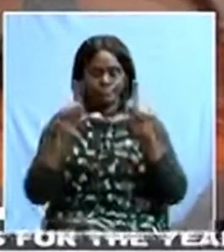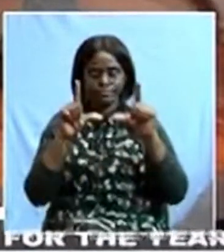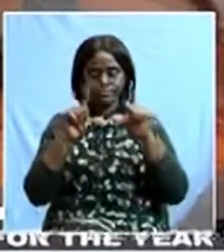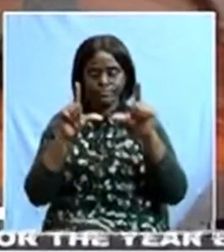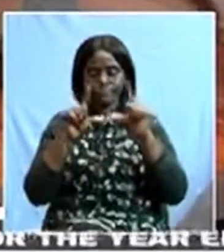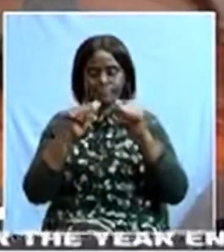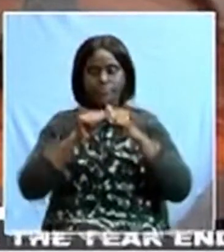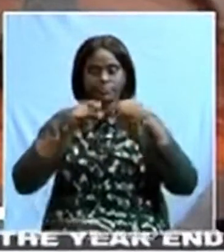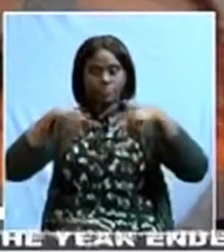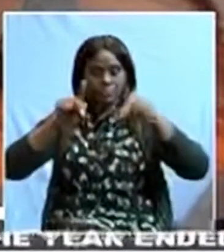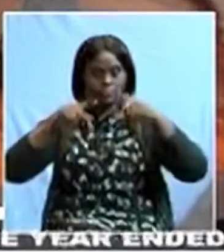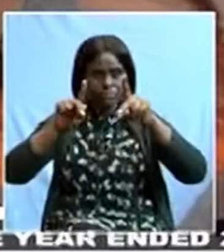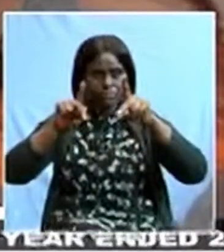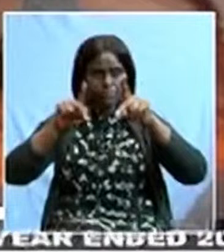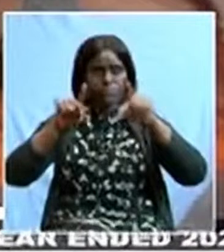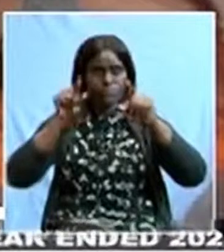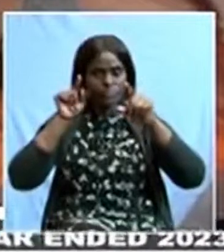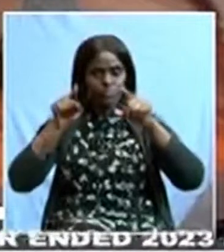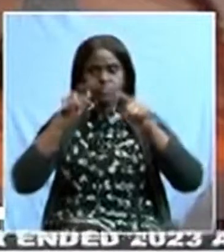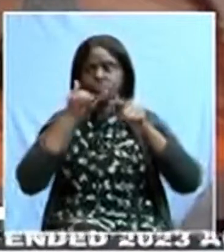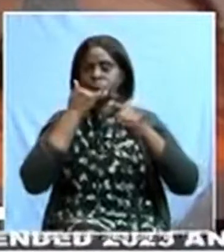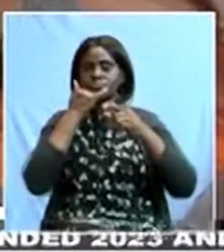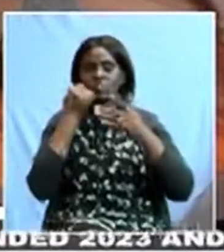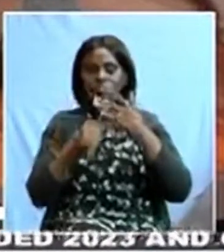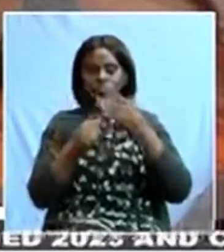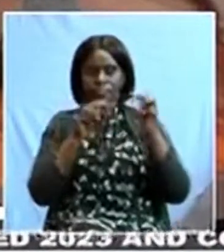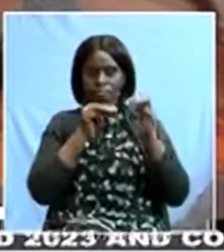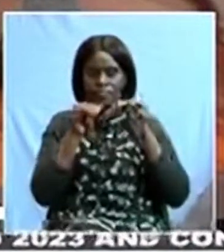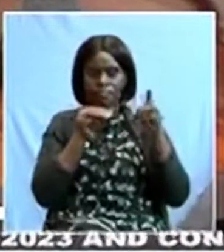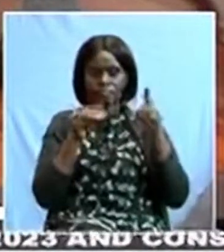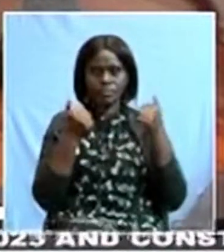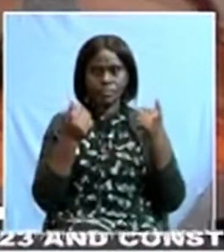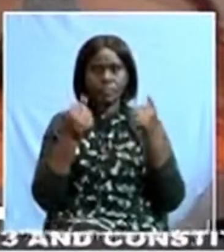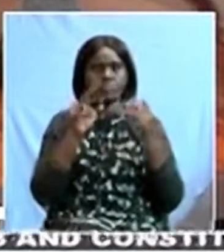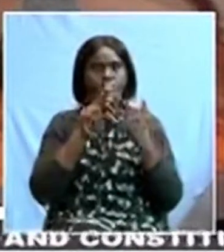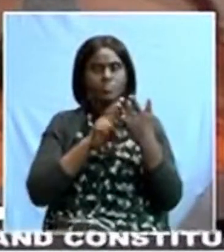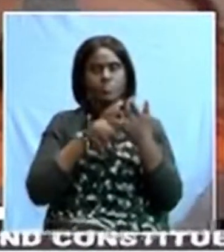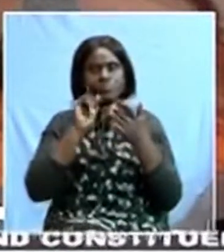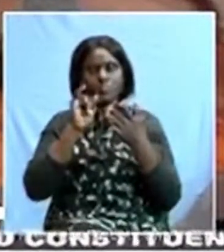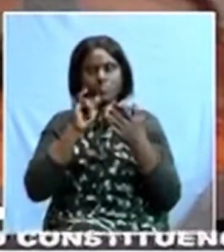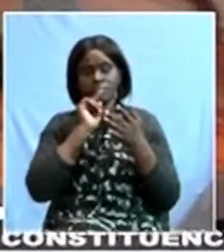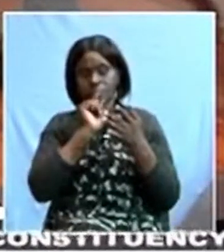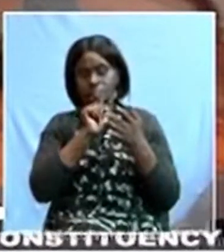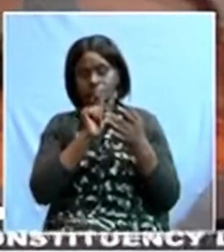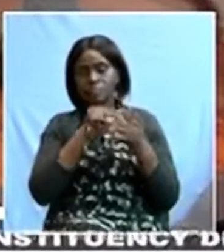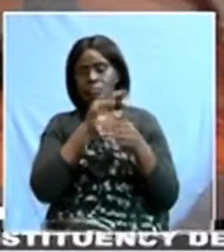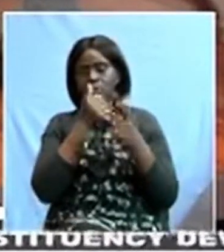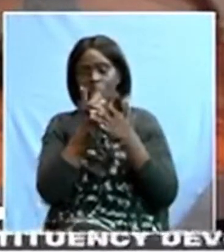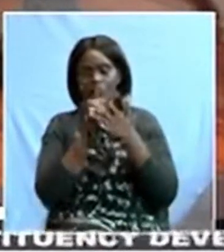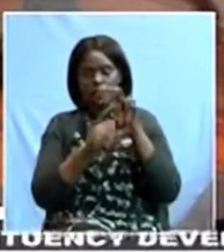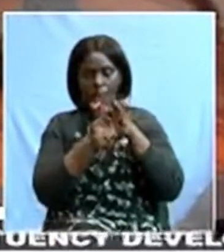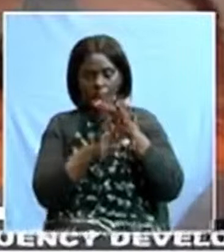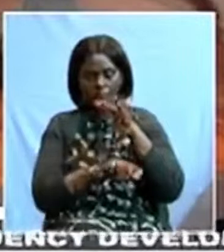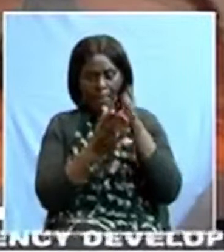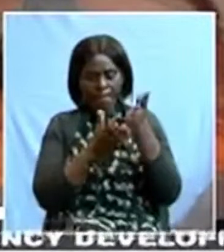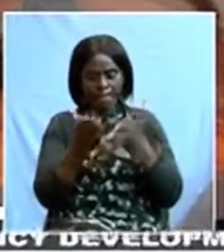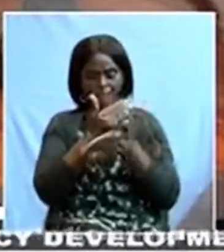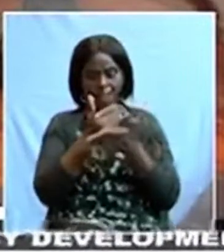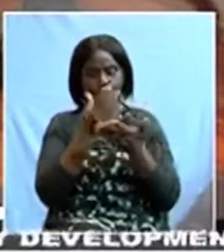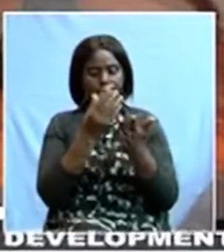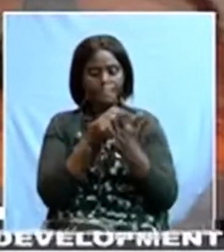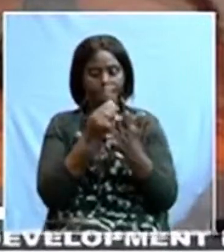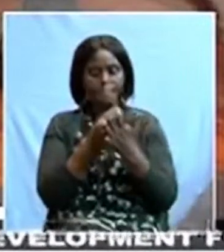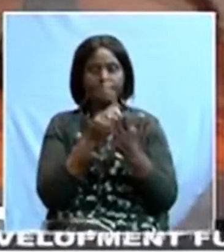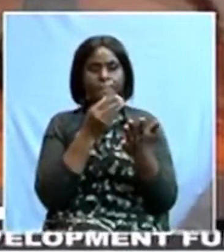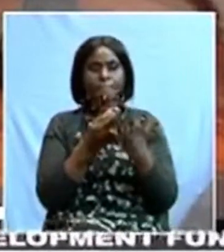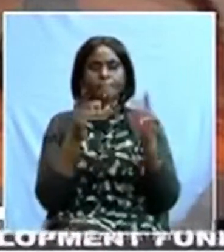Licenses and permits. Cause of query. Management wishes to report that the under collection of adverse revenues